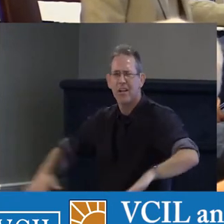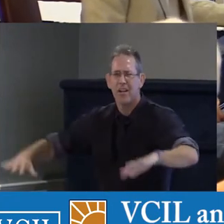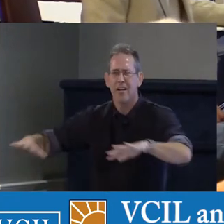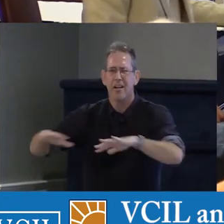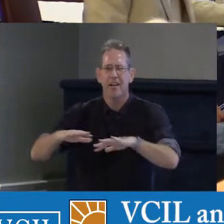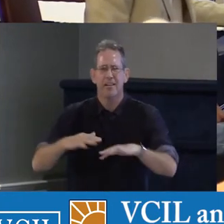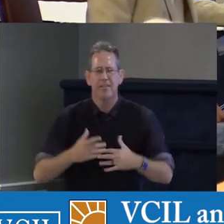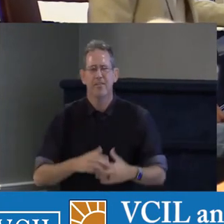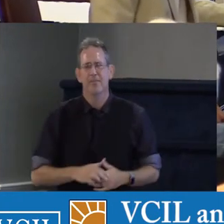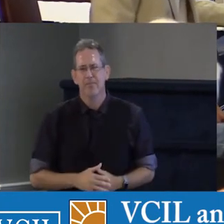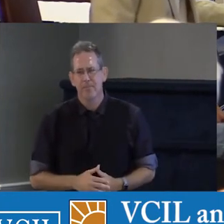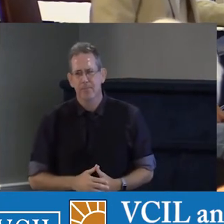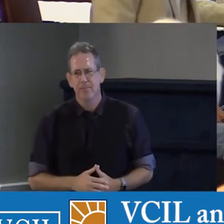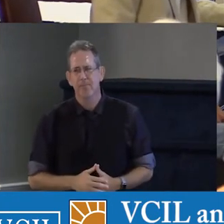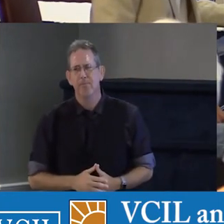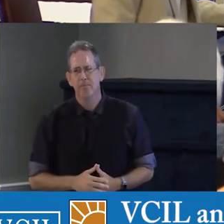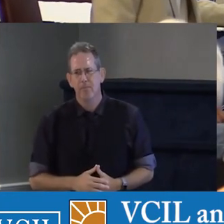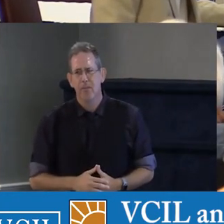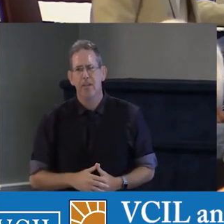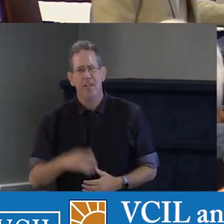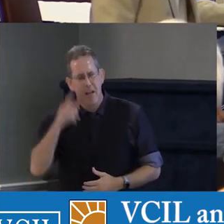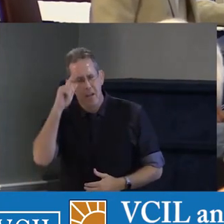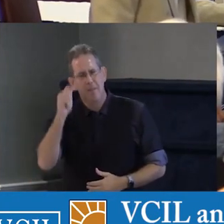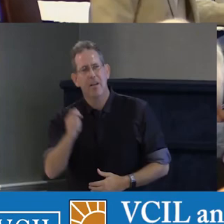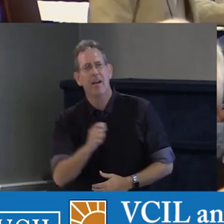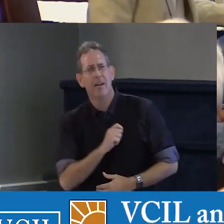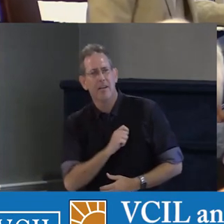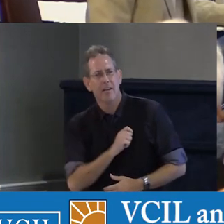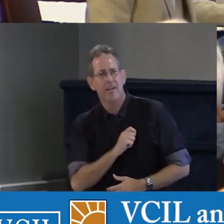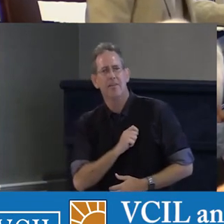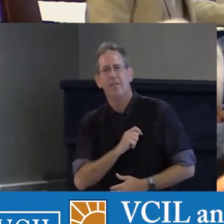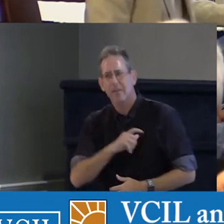our land. Cap in hand.